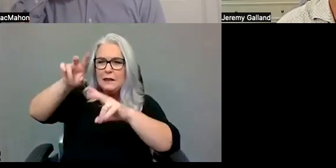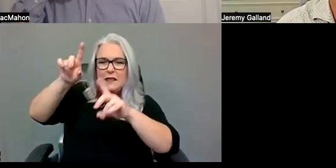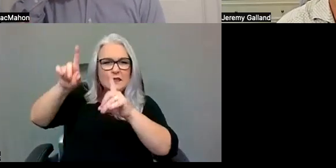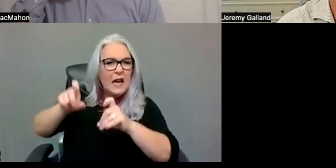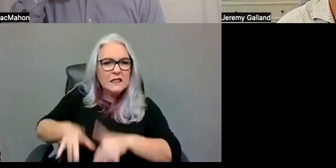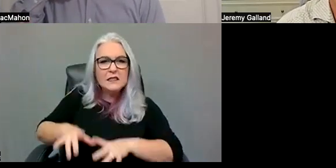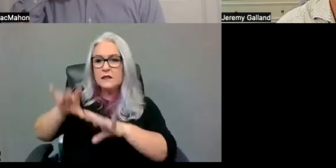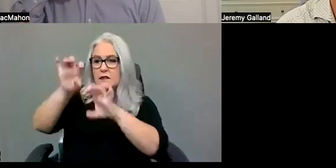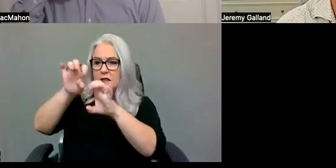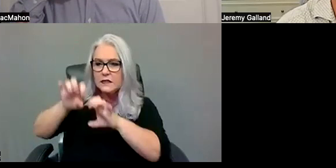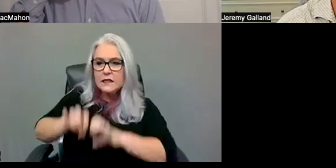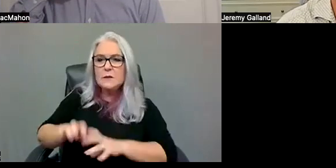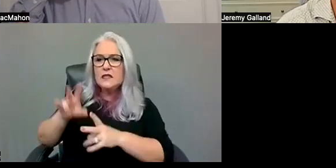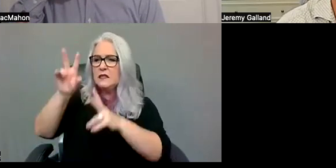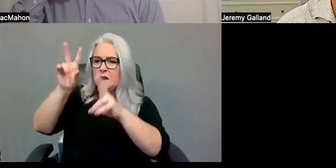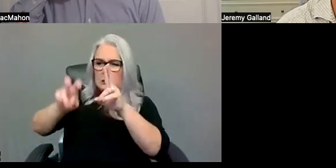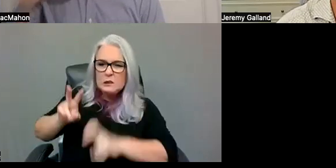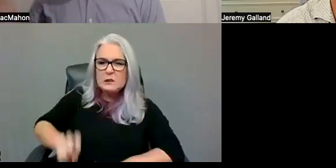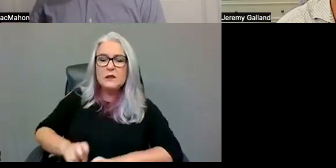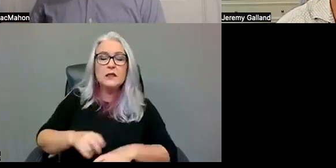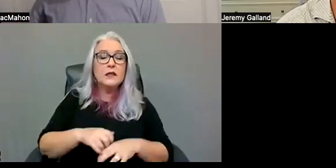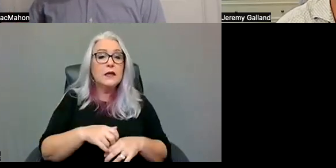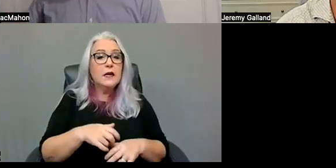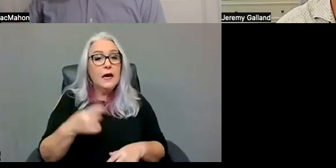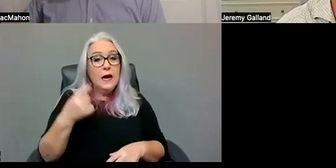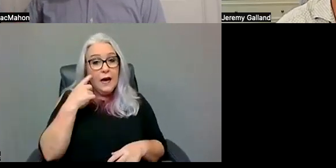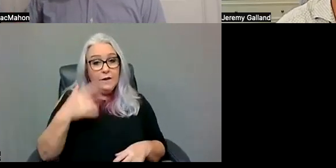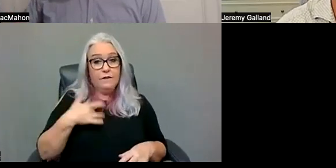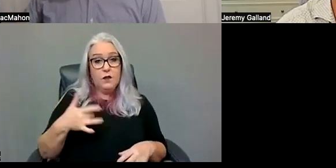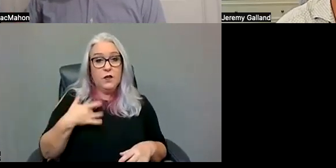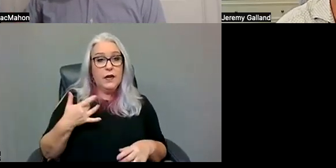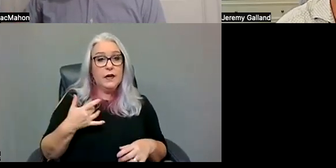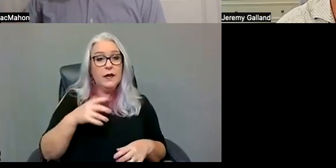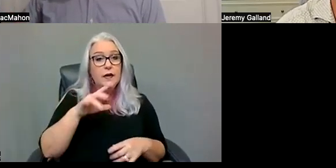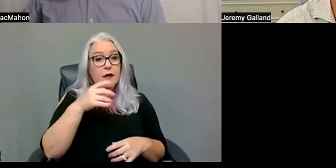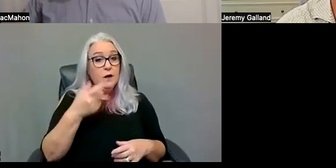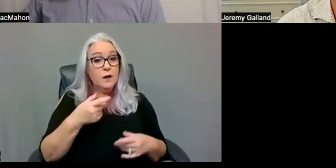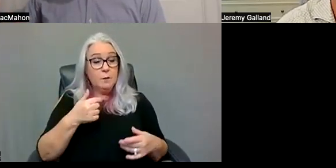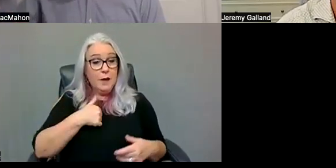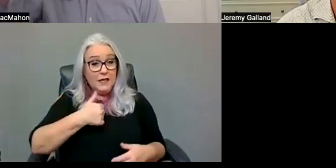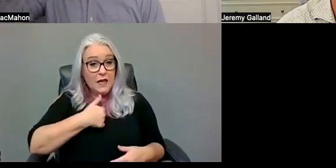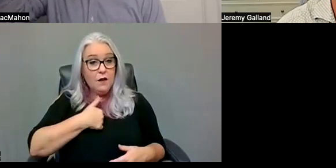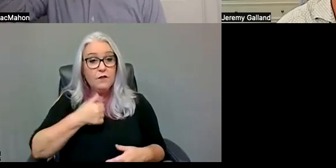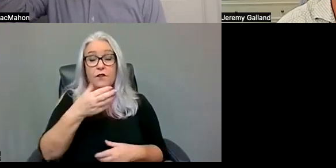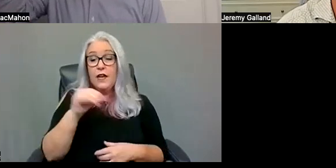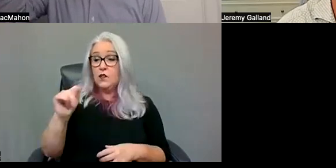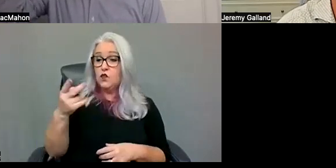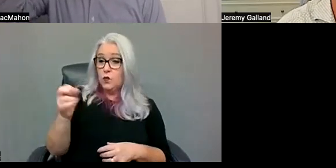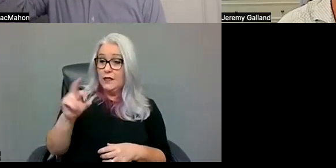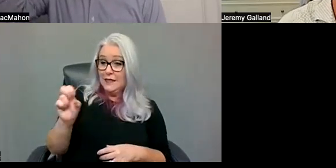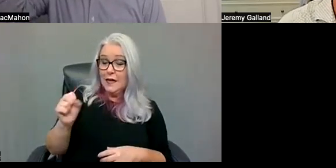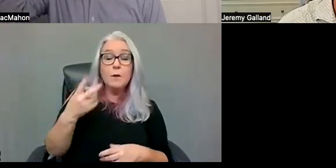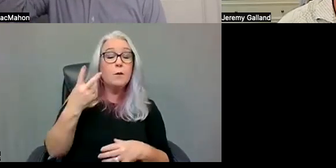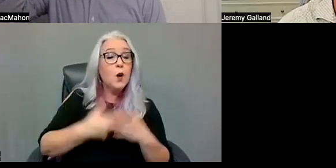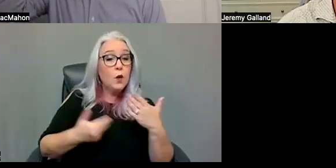for people to understand, and Theresa and I both have a master's in special education, and we've both taught in